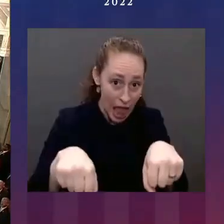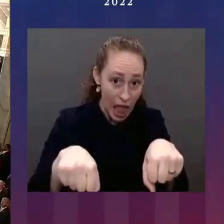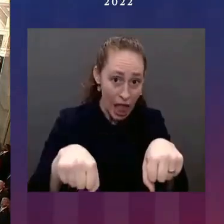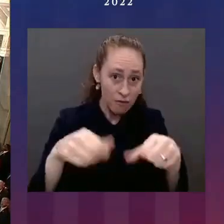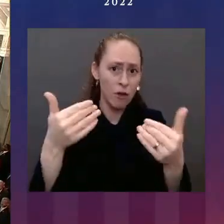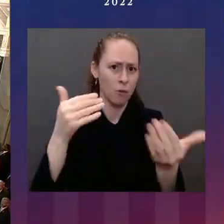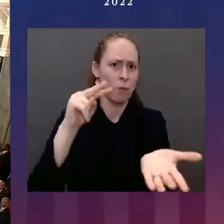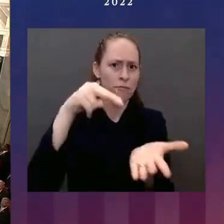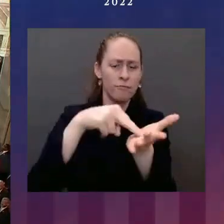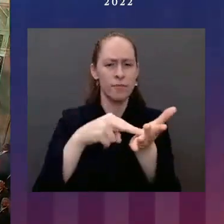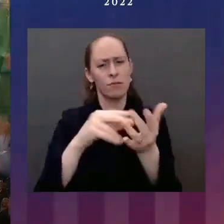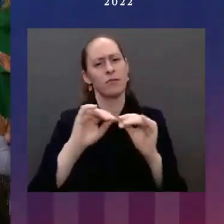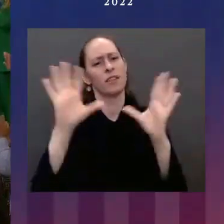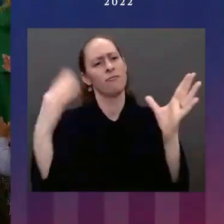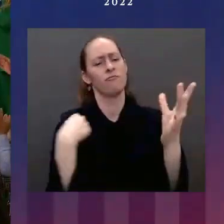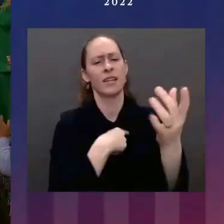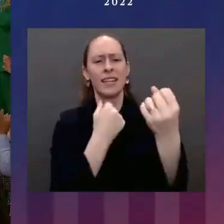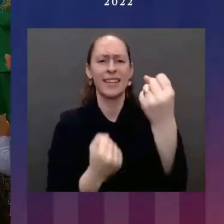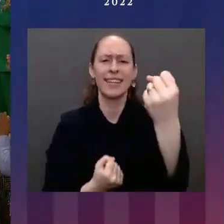Thank you, thank you, thank you.